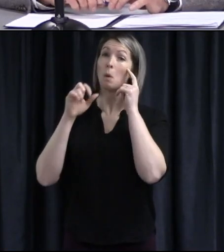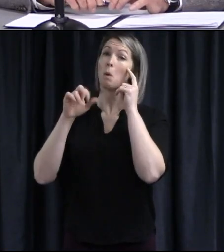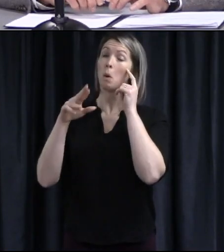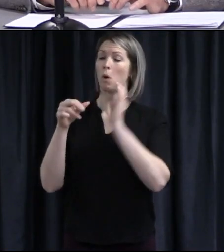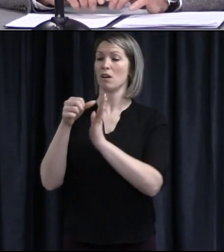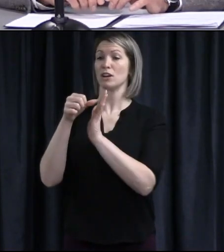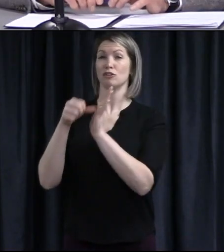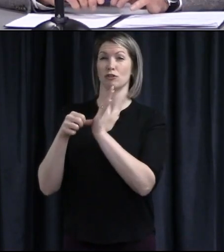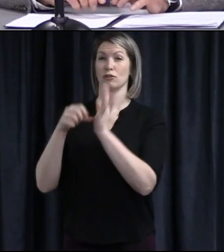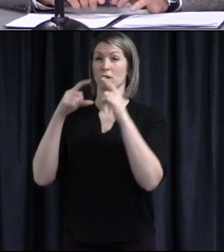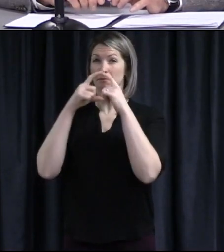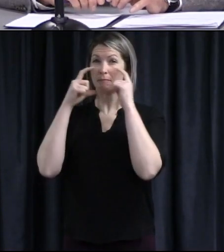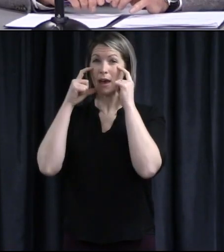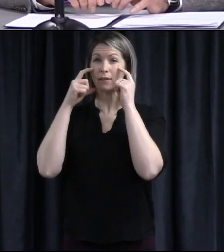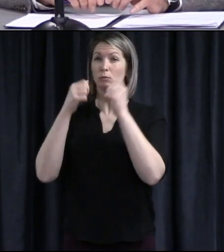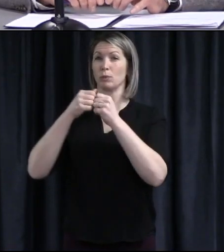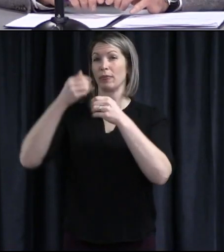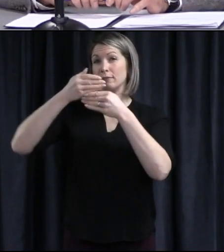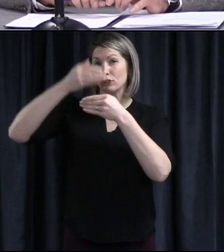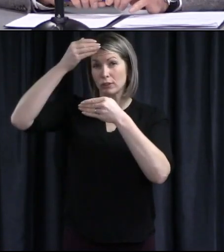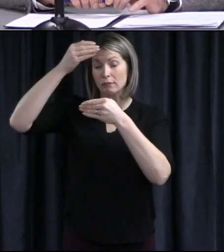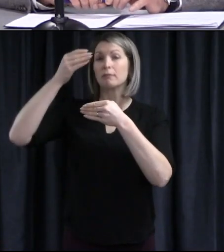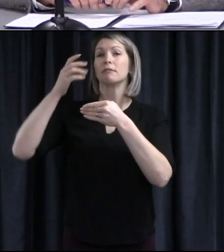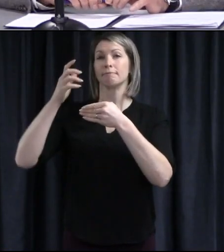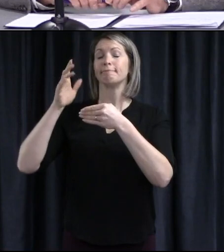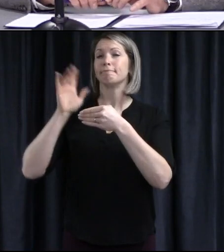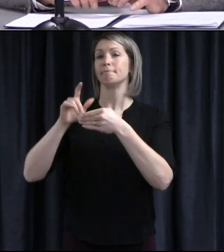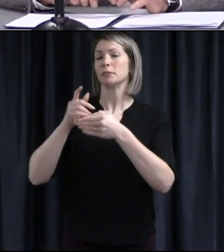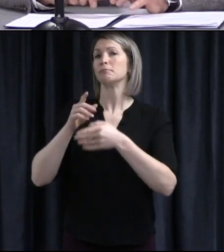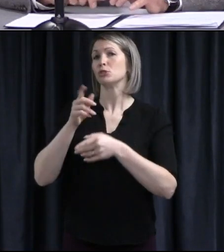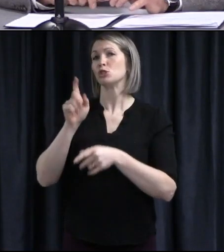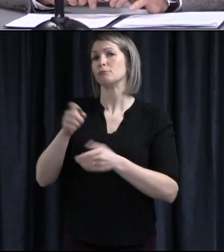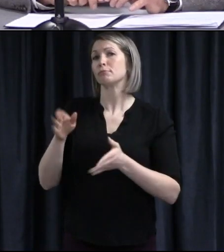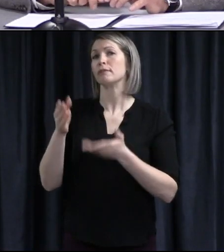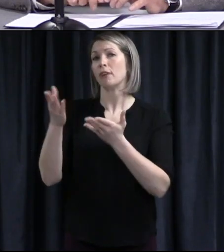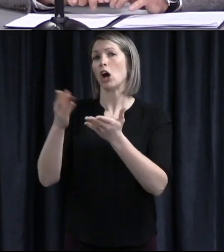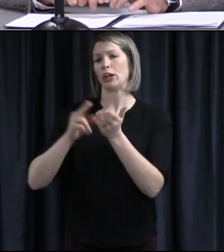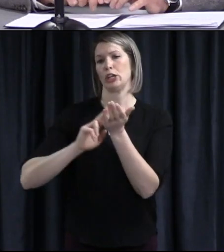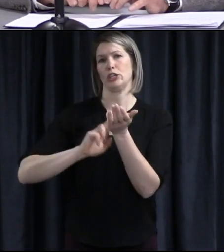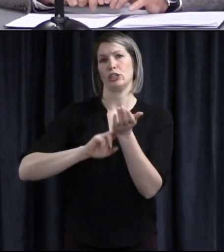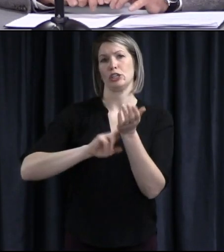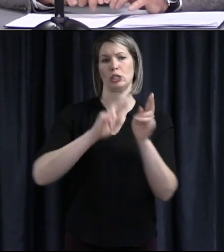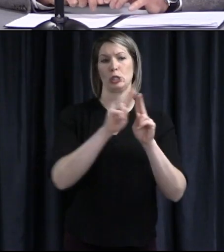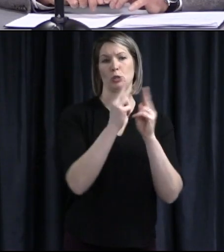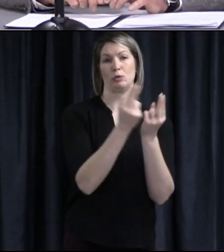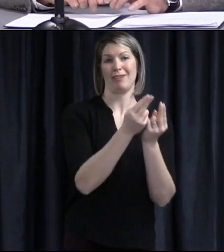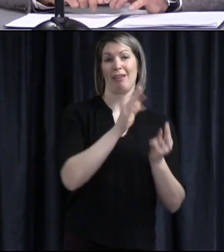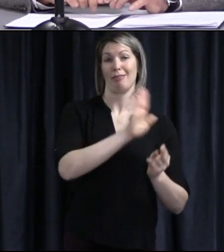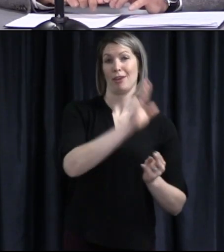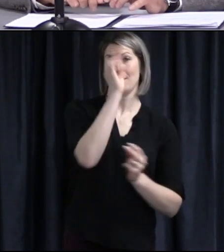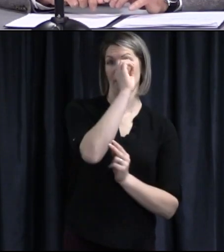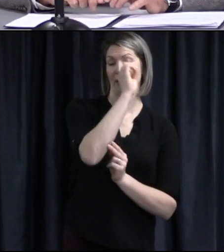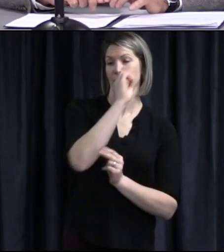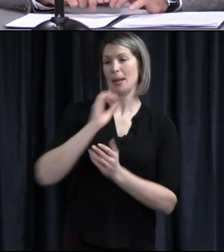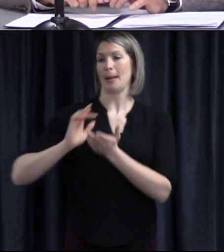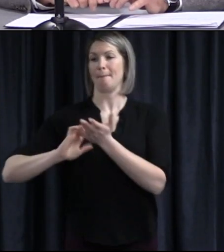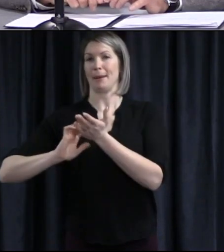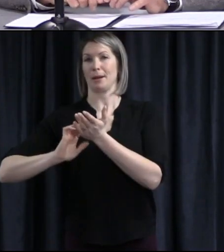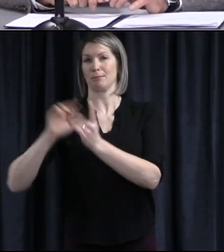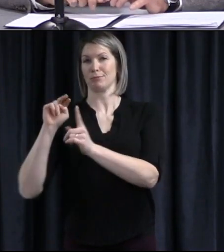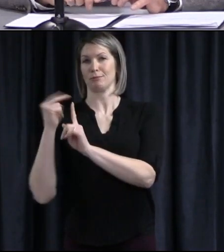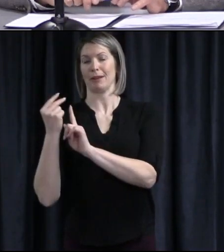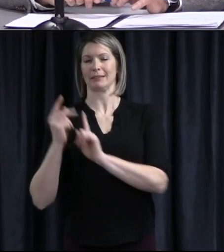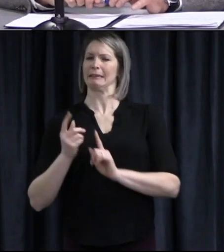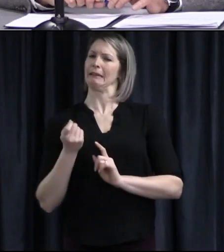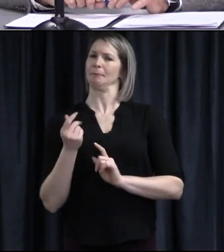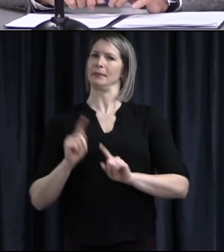eye shields as part of the protection. The nursing union have one view. The evidence that we have had presented to us